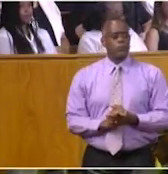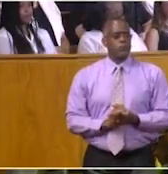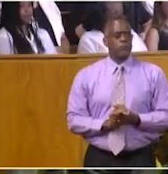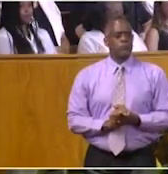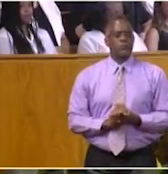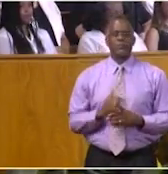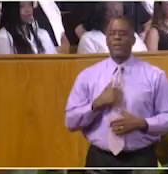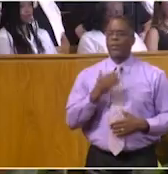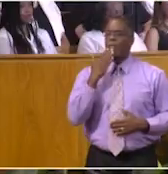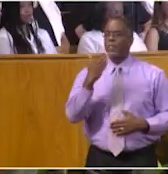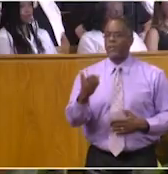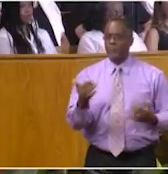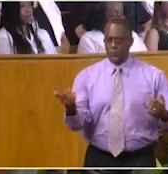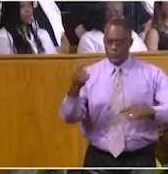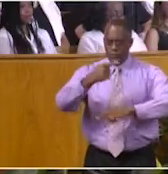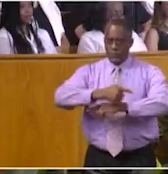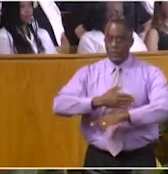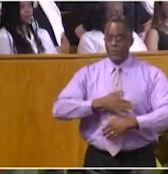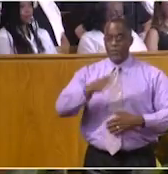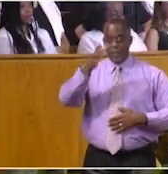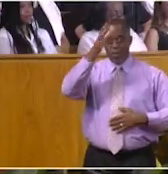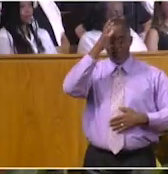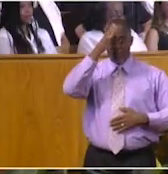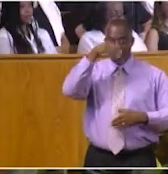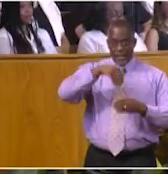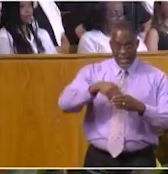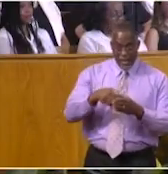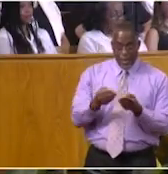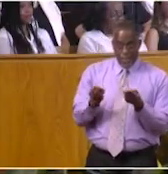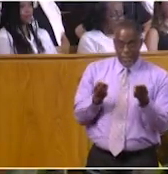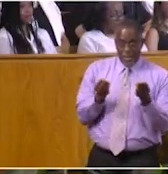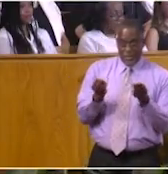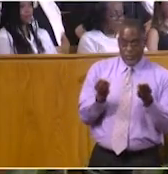I'm grateful today that my father in the ministry,